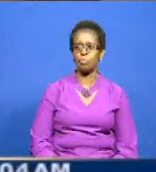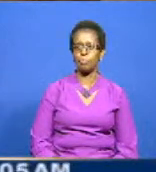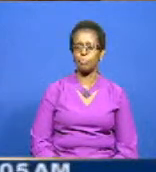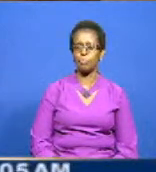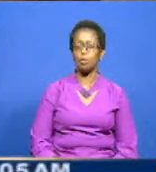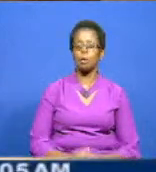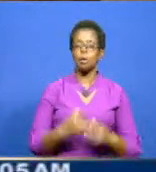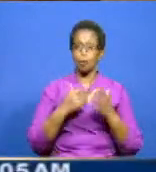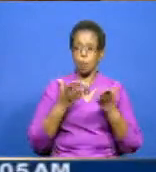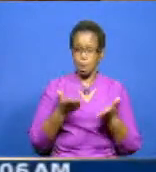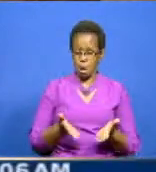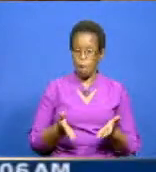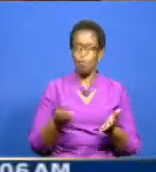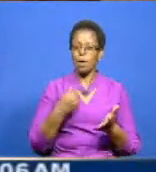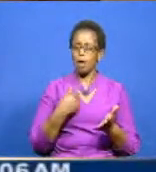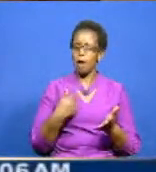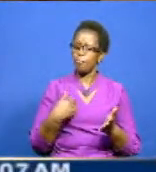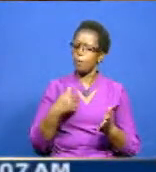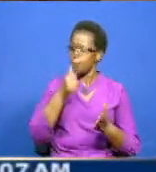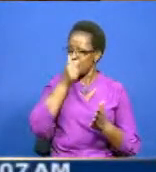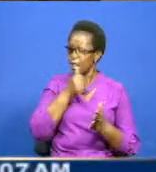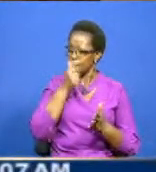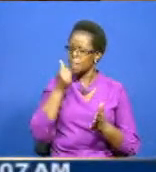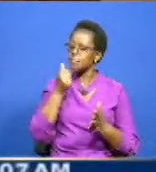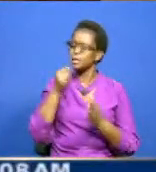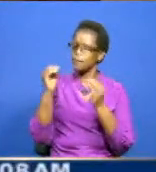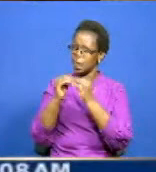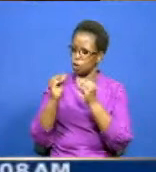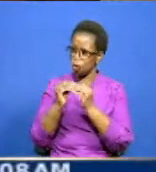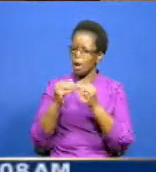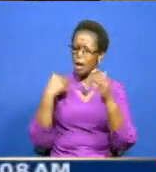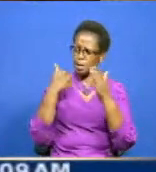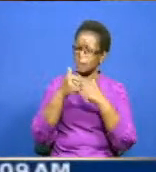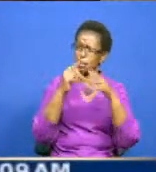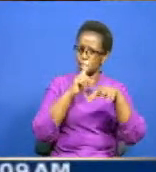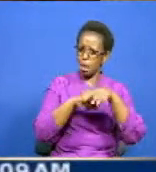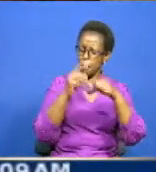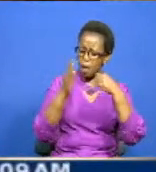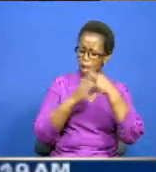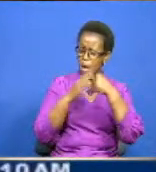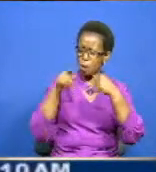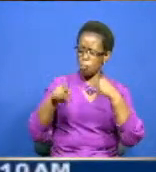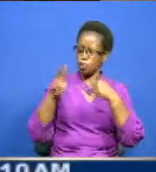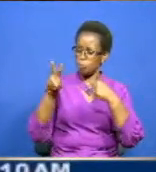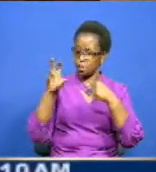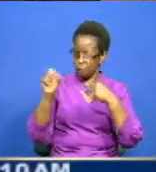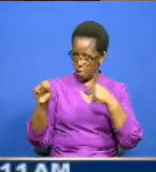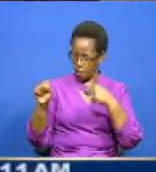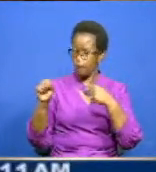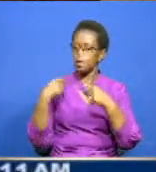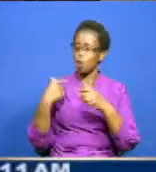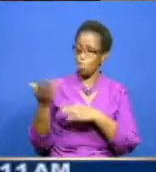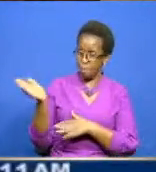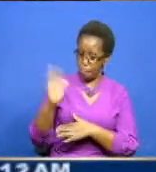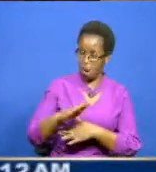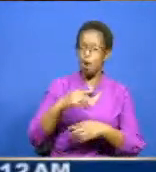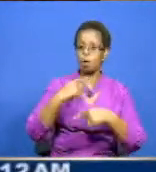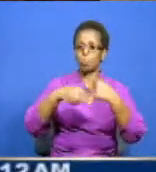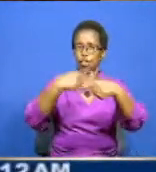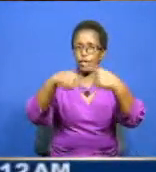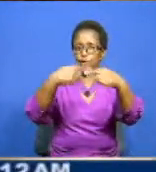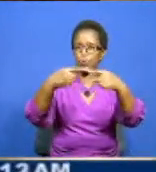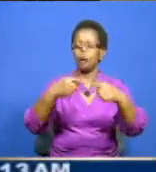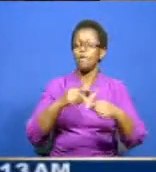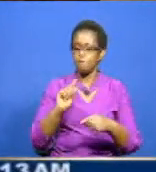So we are in closed session until 9:25, so no cameras. We'll come back later. Yes. Yeah, then people can raise the internal